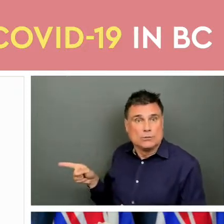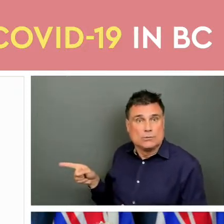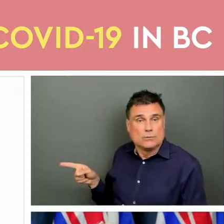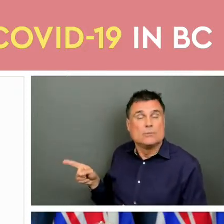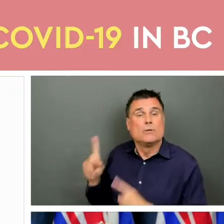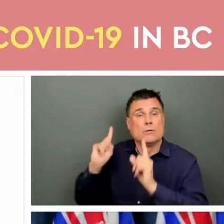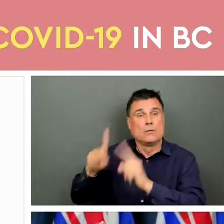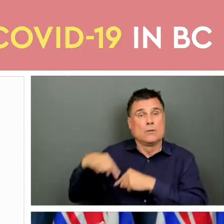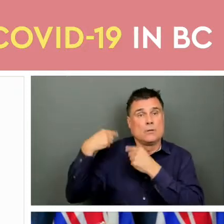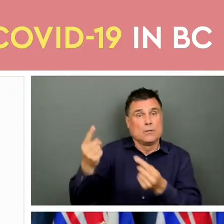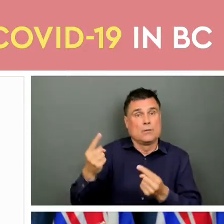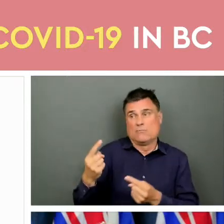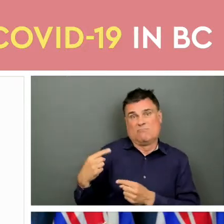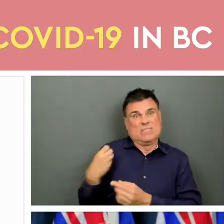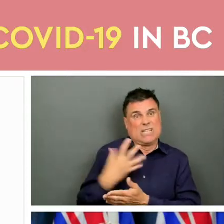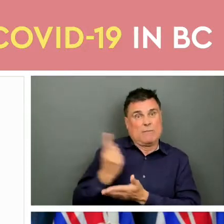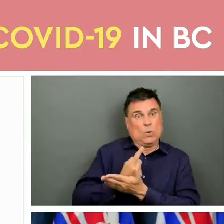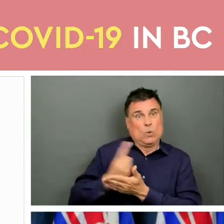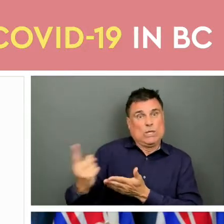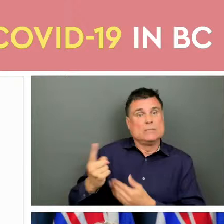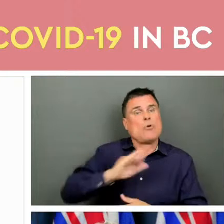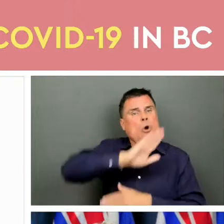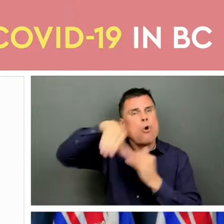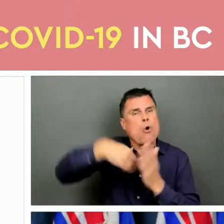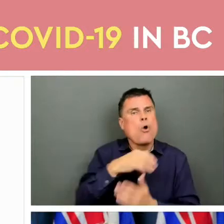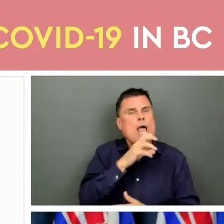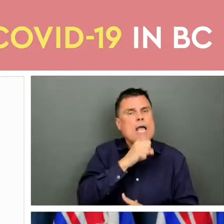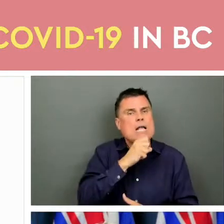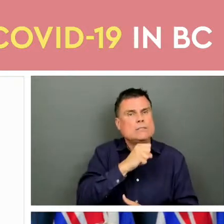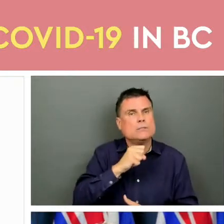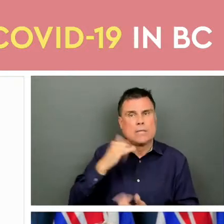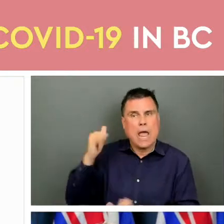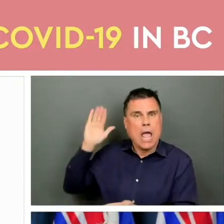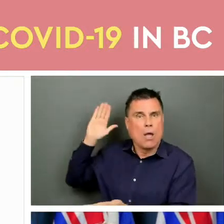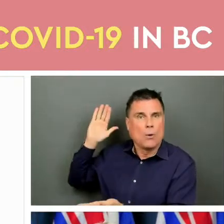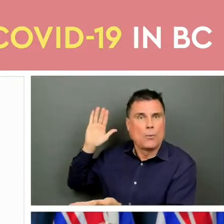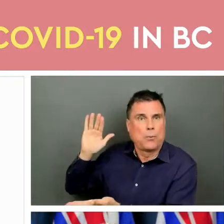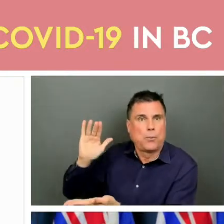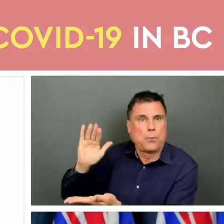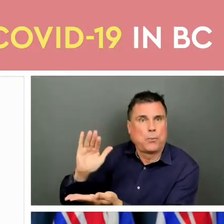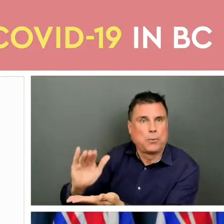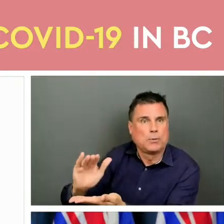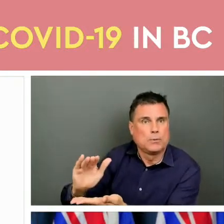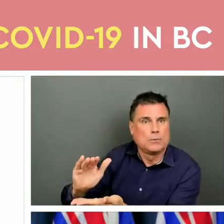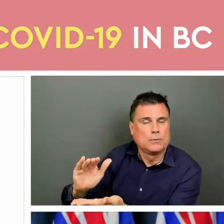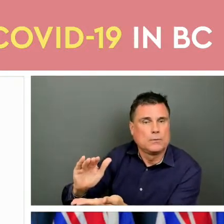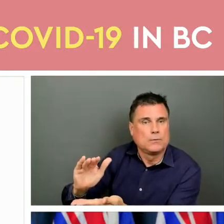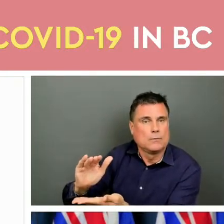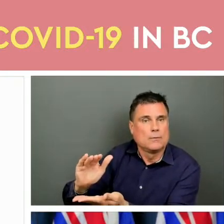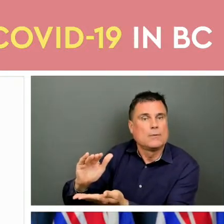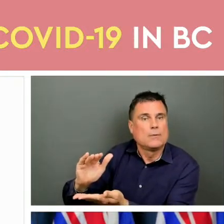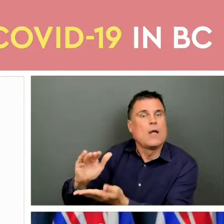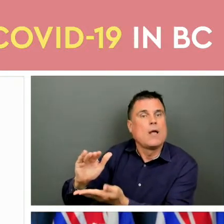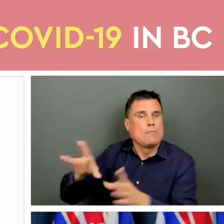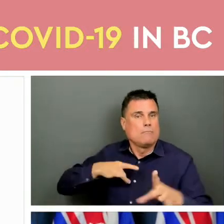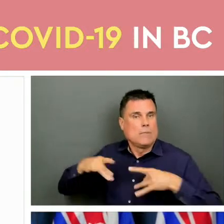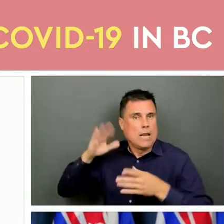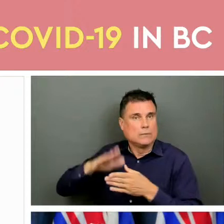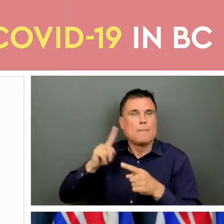we've had dramatic decreases, and it's gone sequentially as different age groups have been eligible for